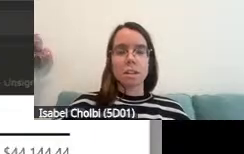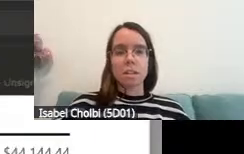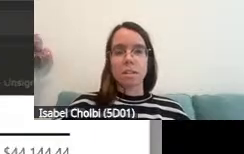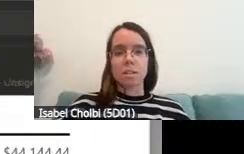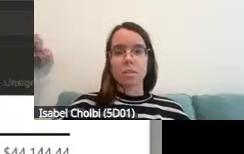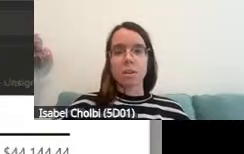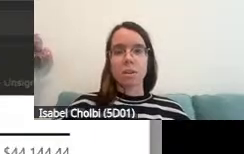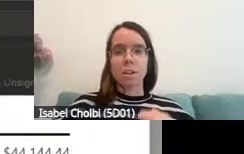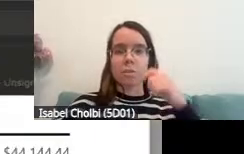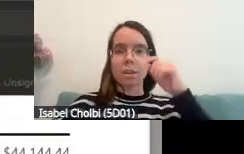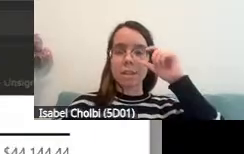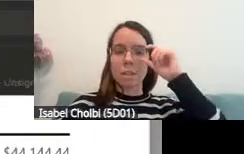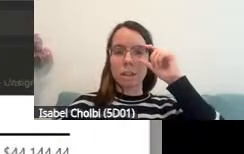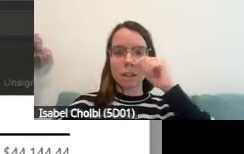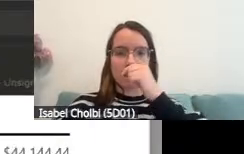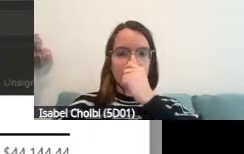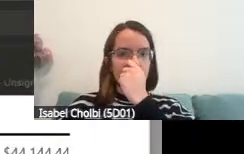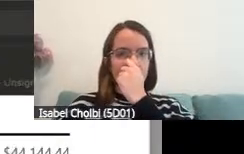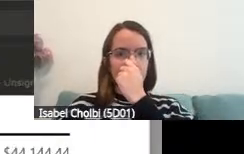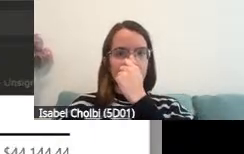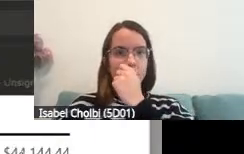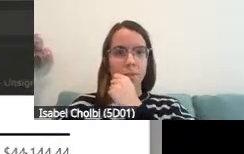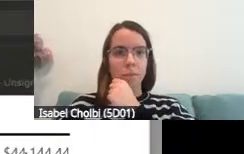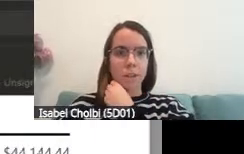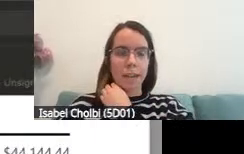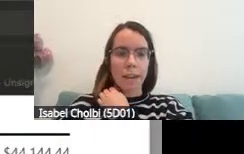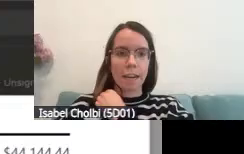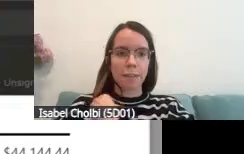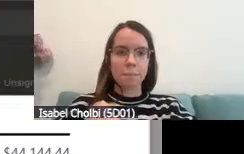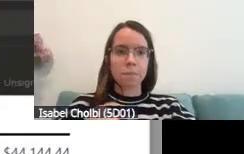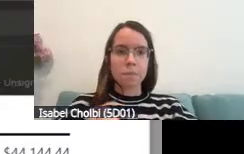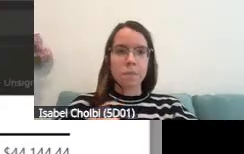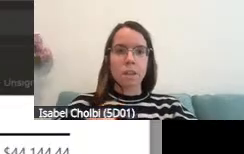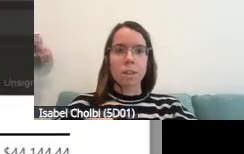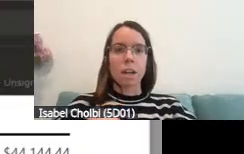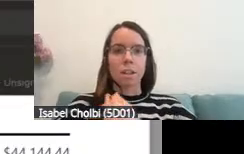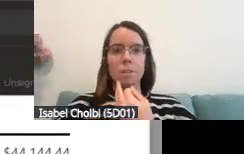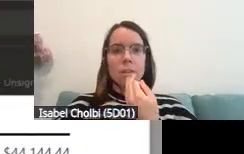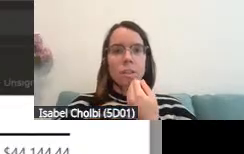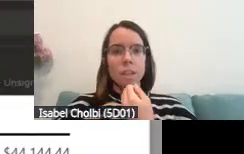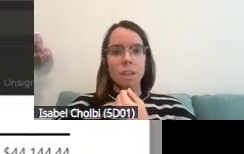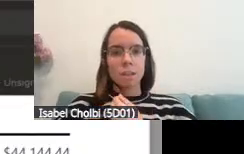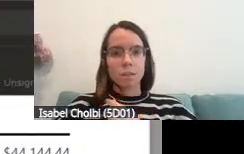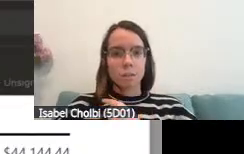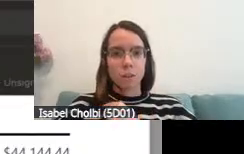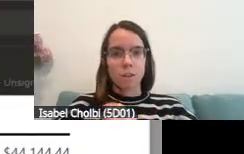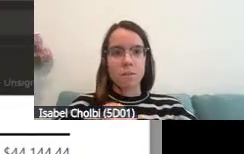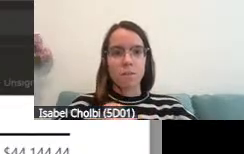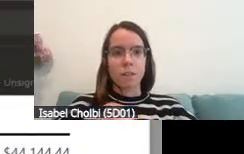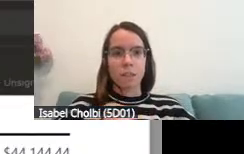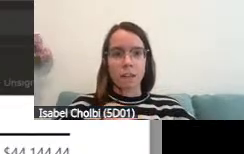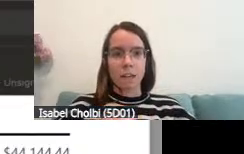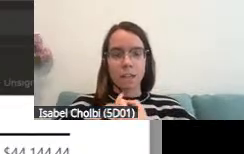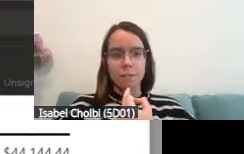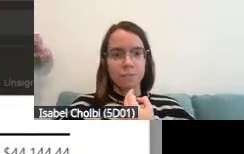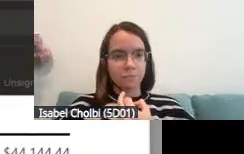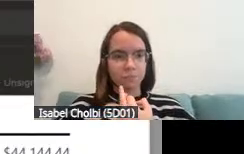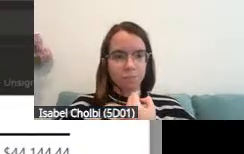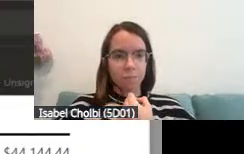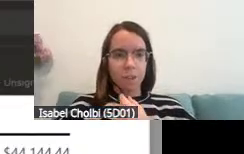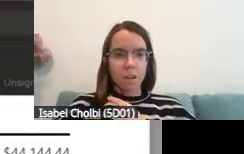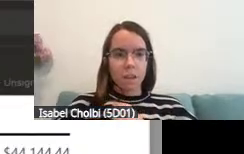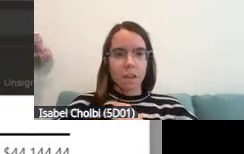started this quarter with just over 44K. We got a receipt